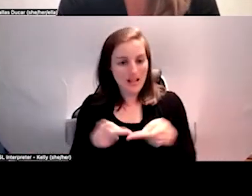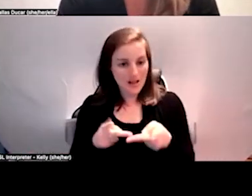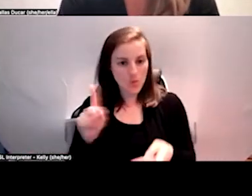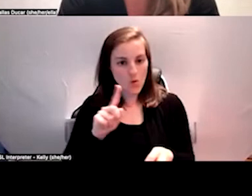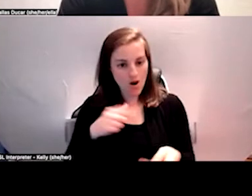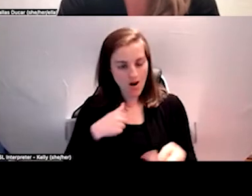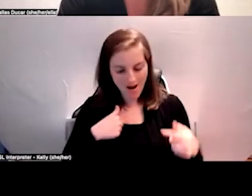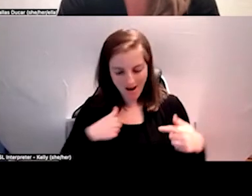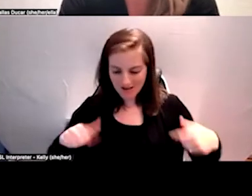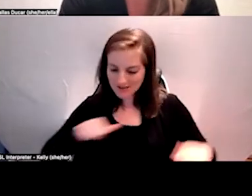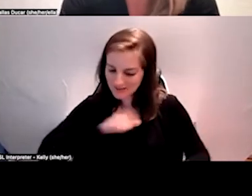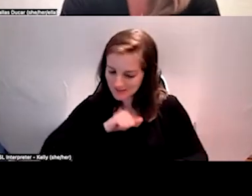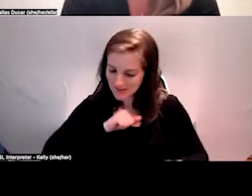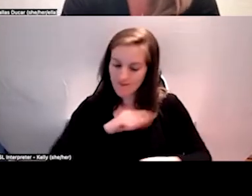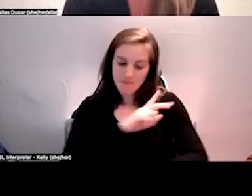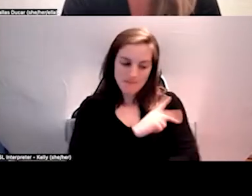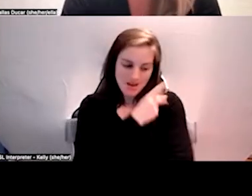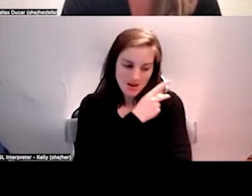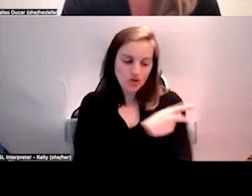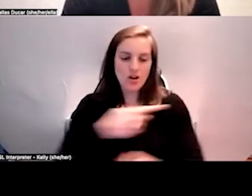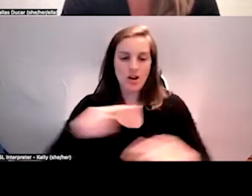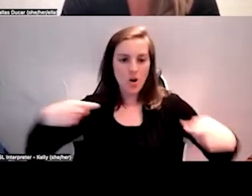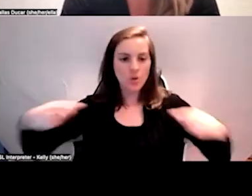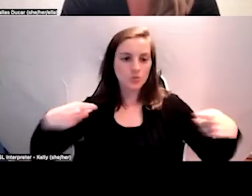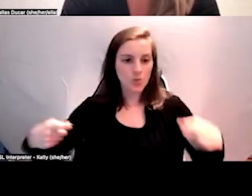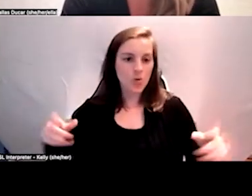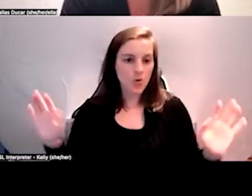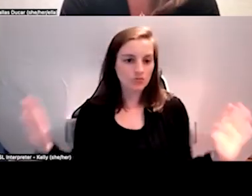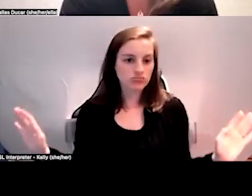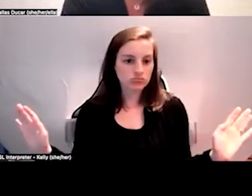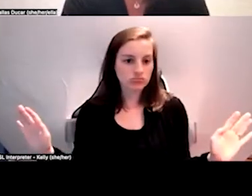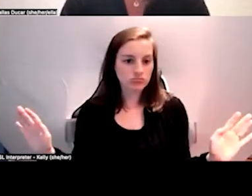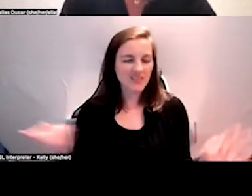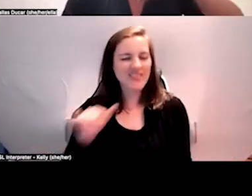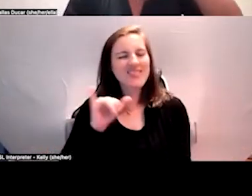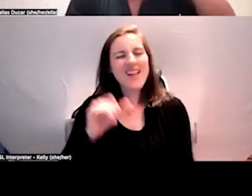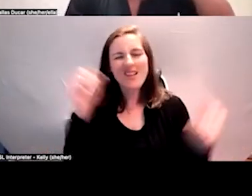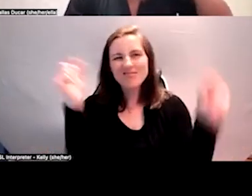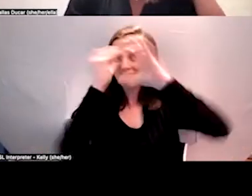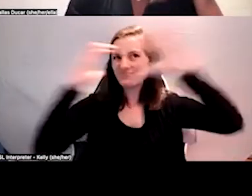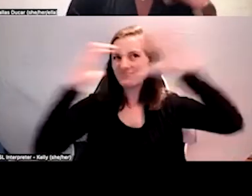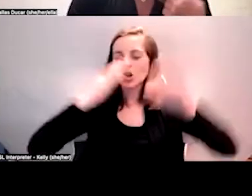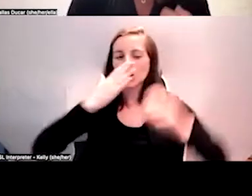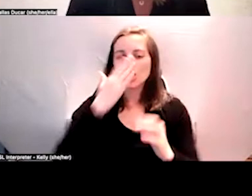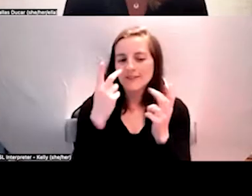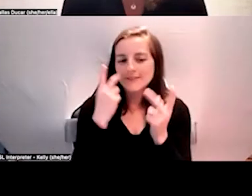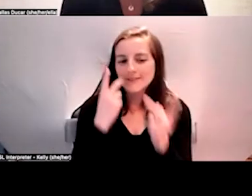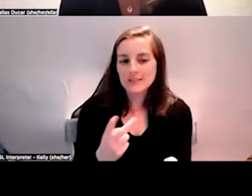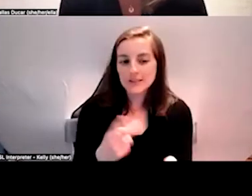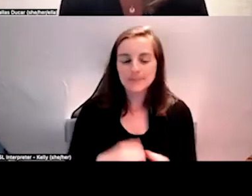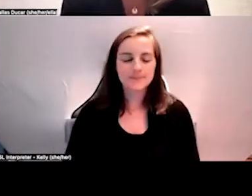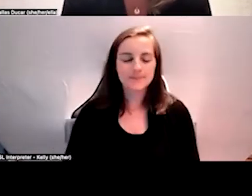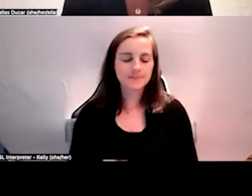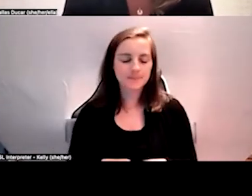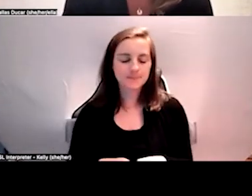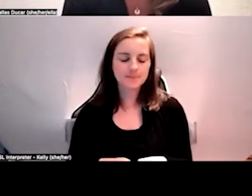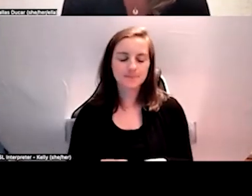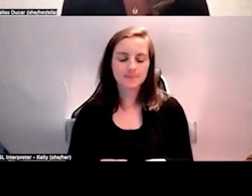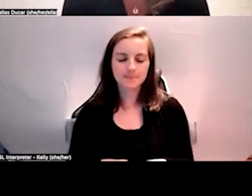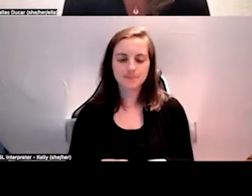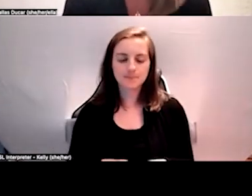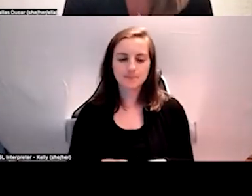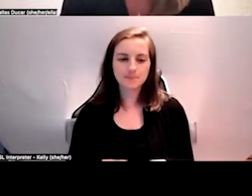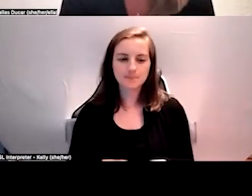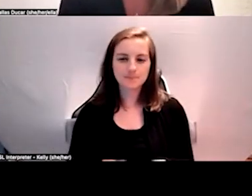full control of. And that's what a good visit looks like, right? Now, obviously, there might be things that might be